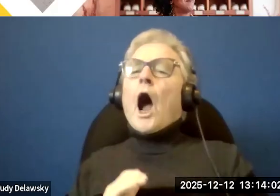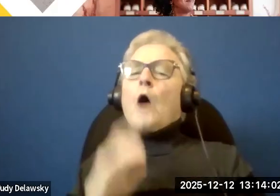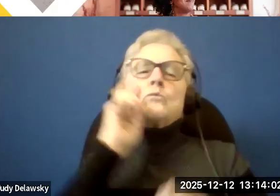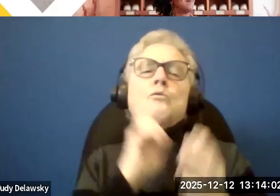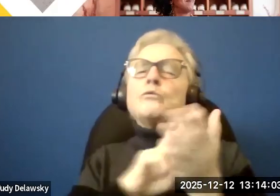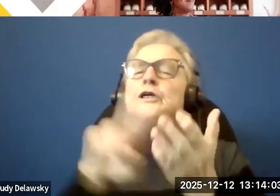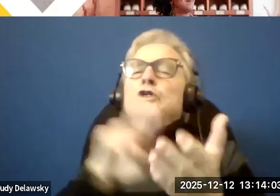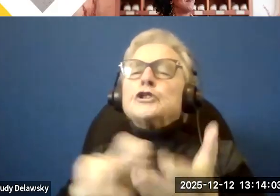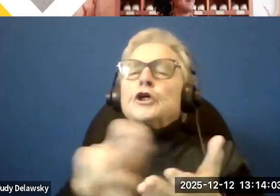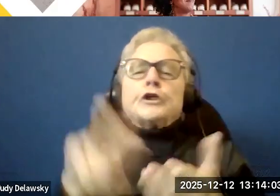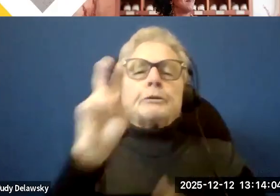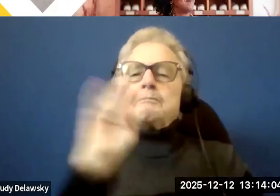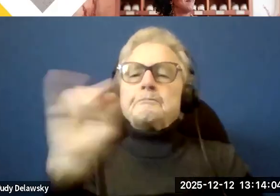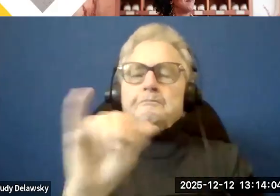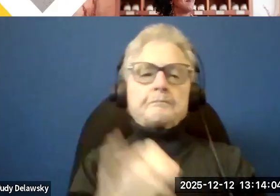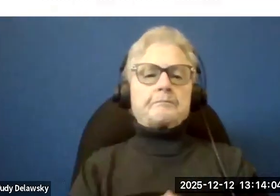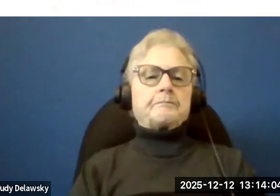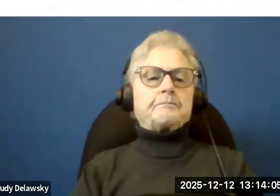slide, please.